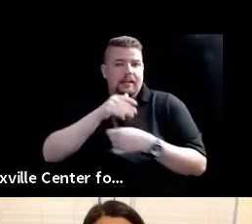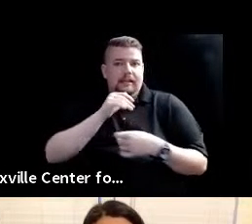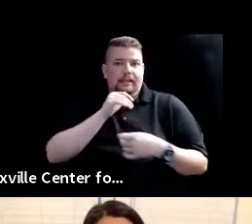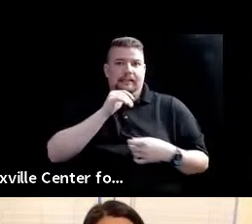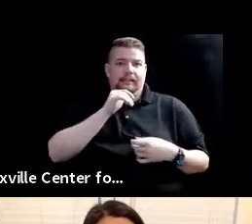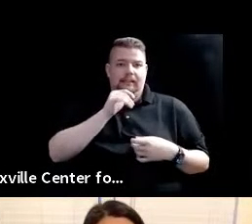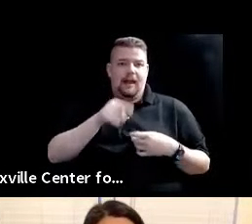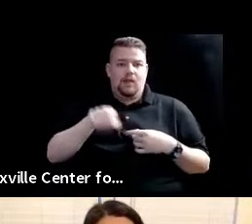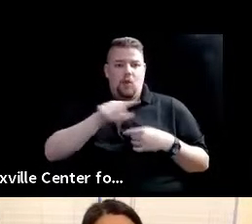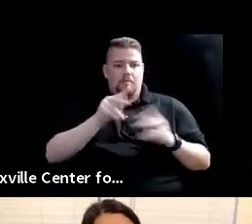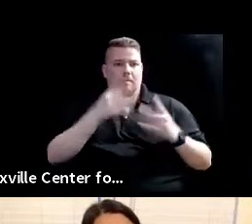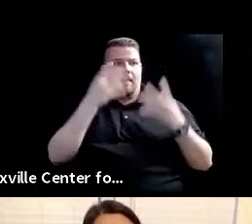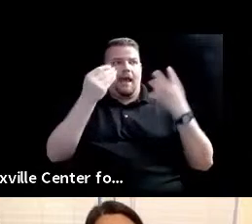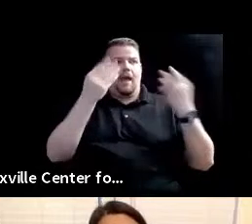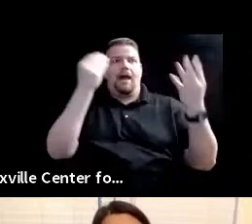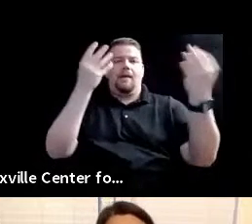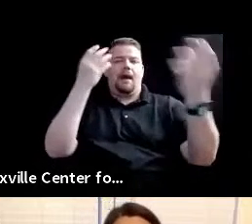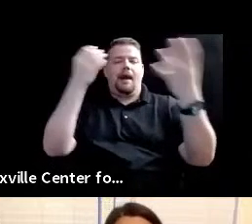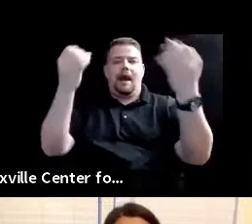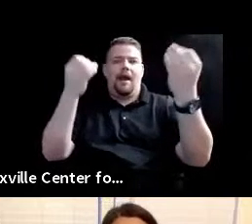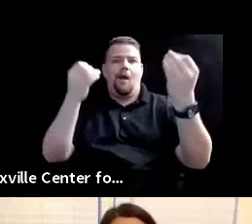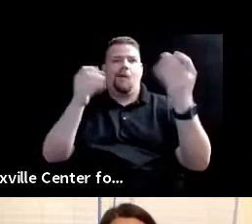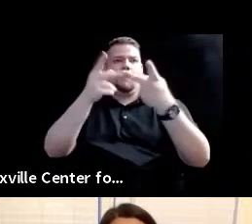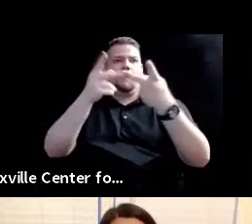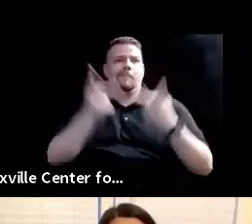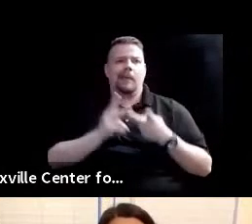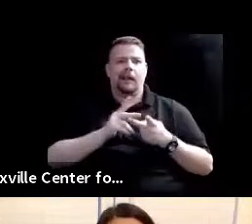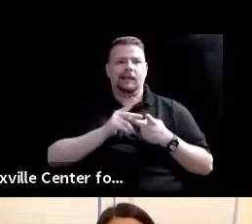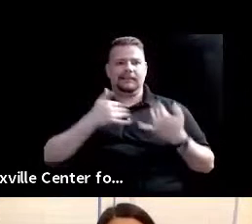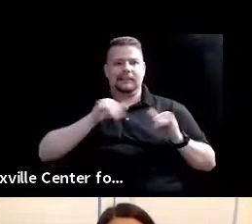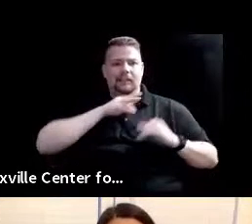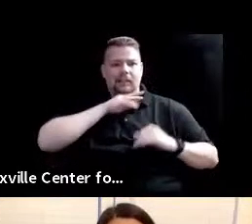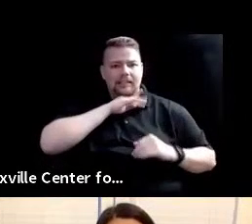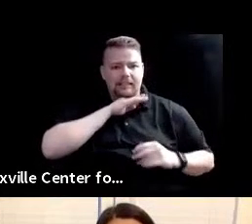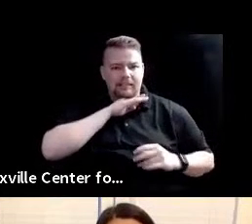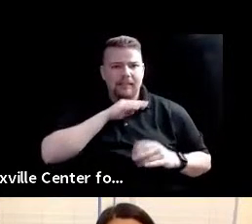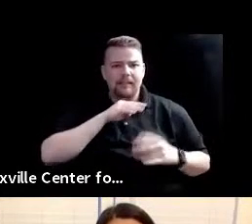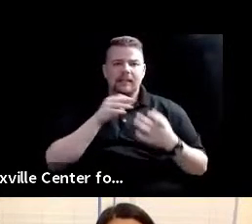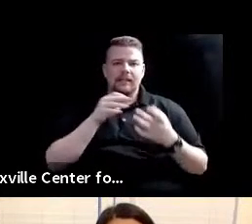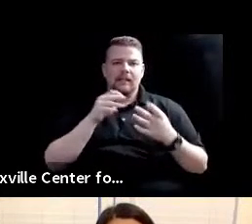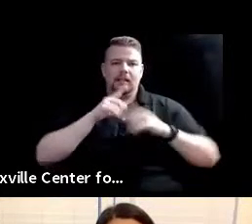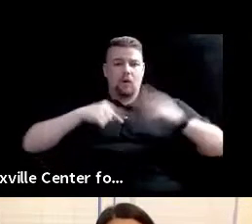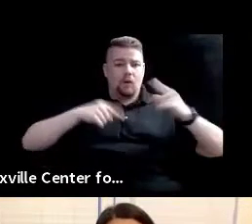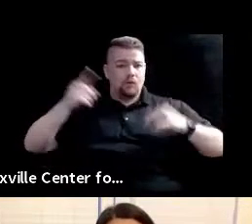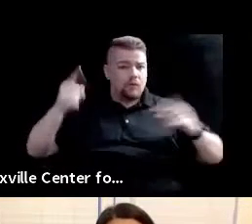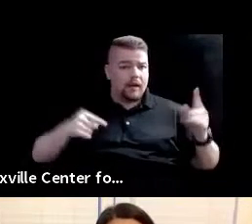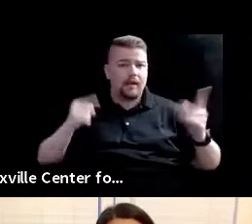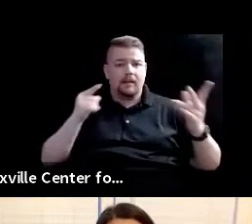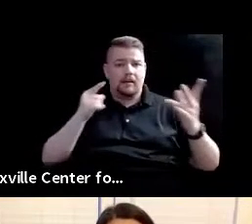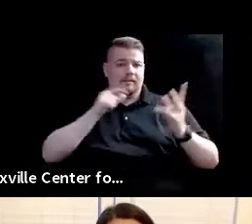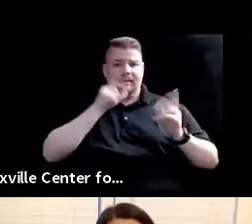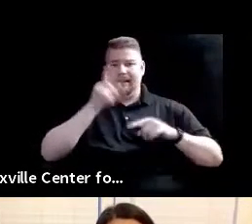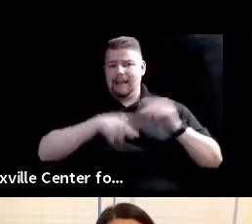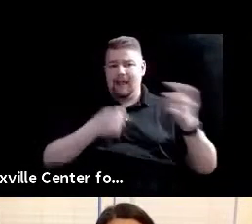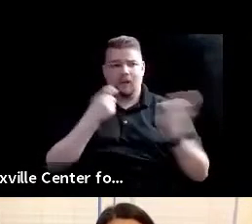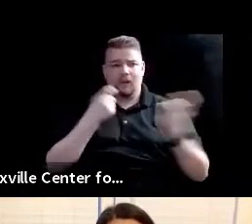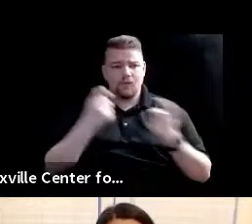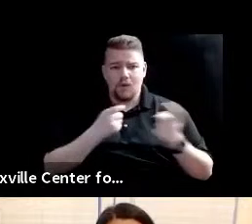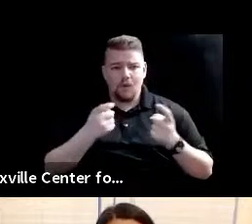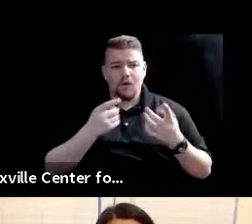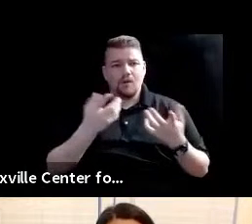have them out and about in the community in a randomness that is uncontrollable. And we